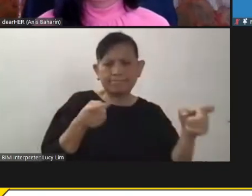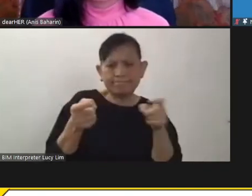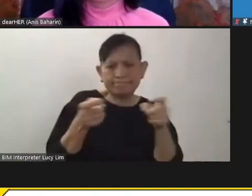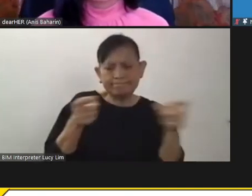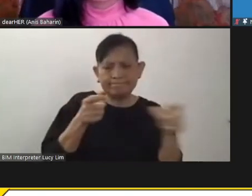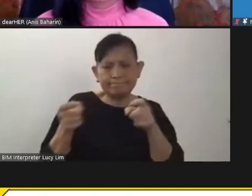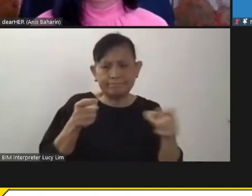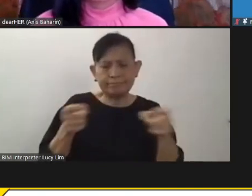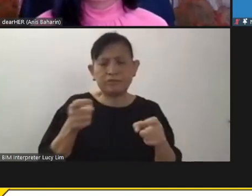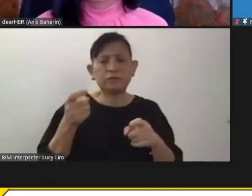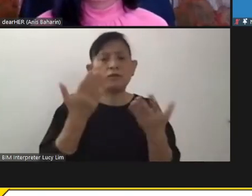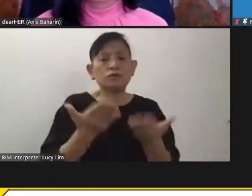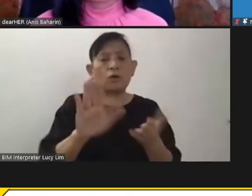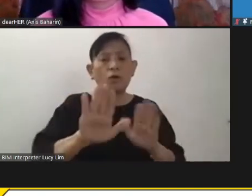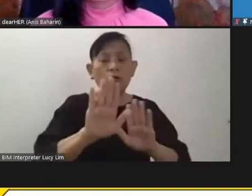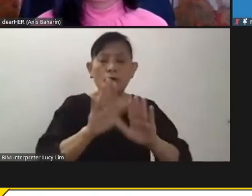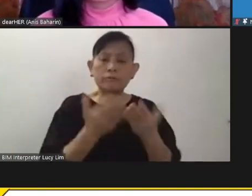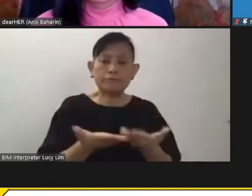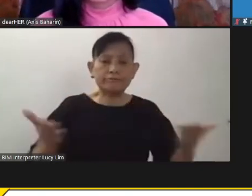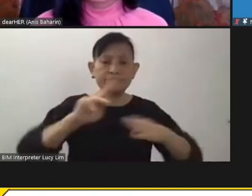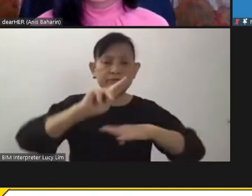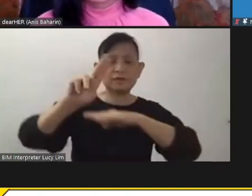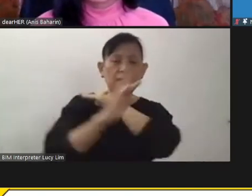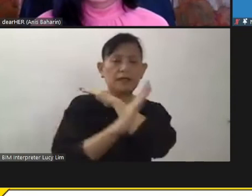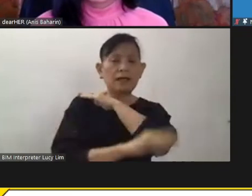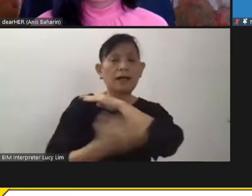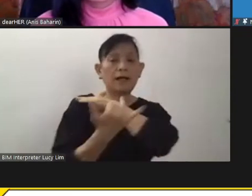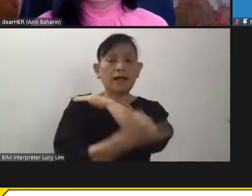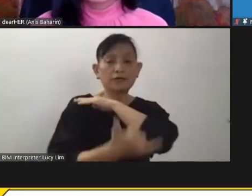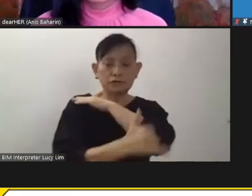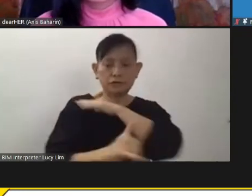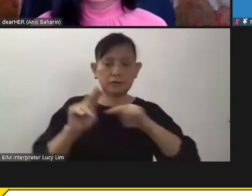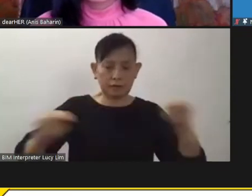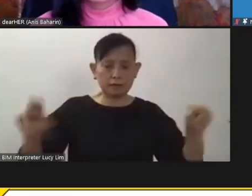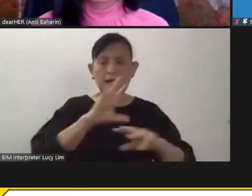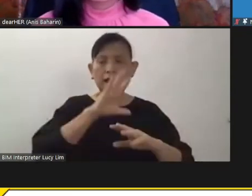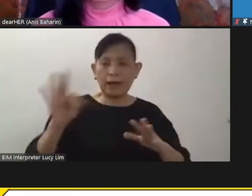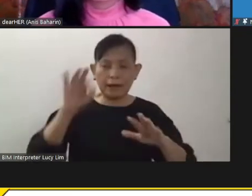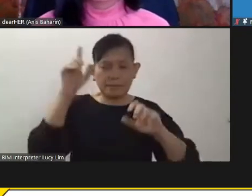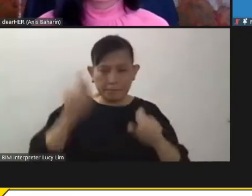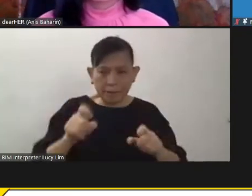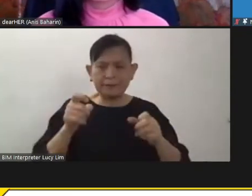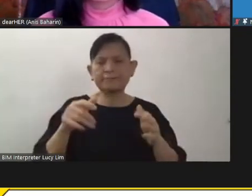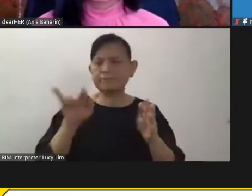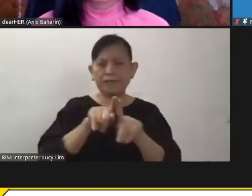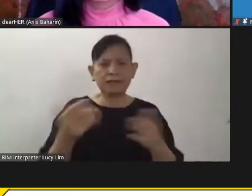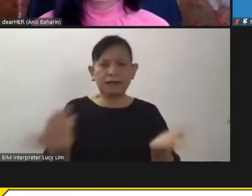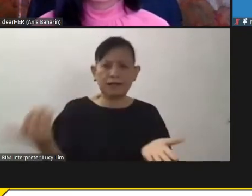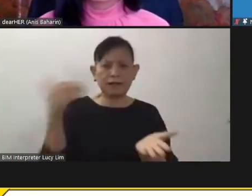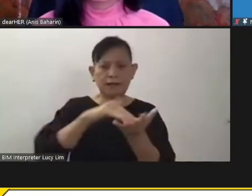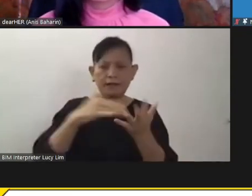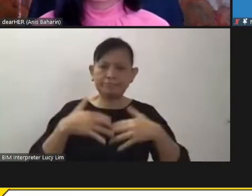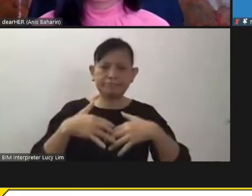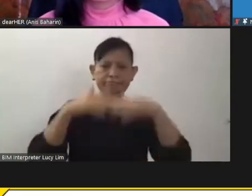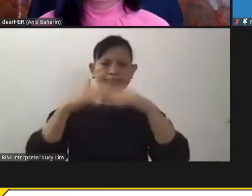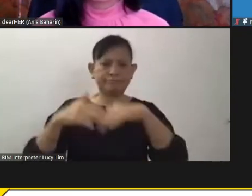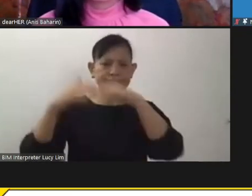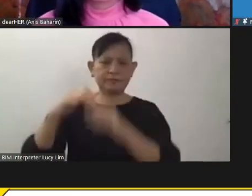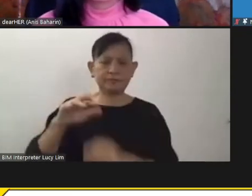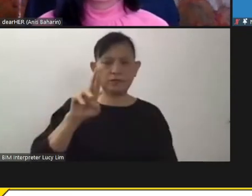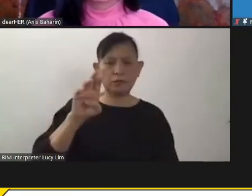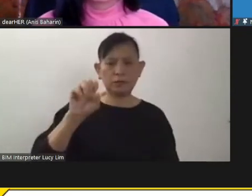that we will not, and at the same time, we need to restore our forests, restore our oceans, and protect our